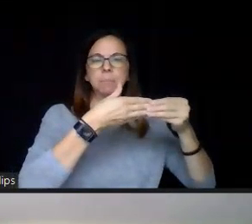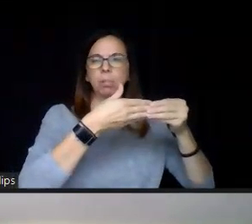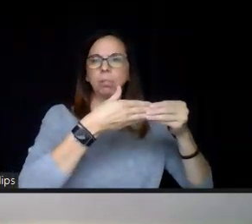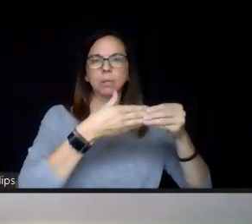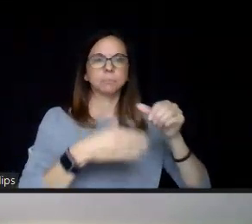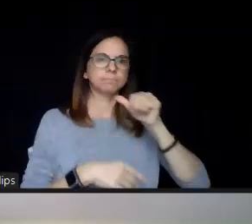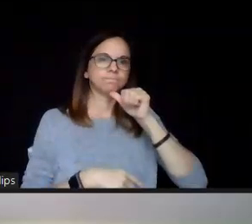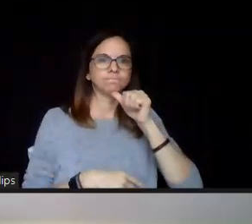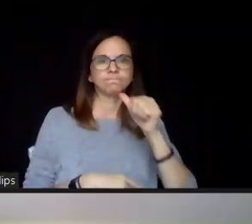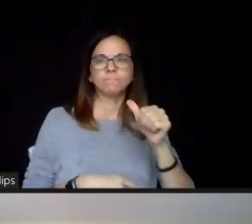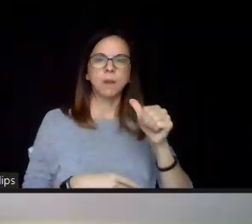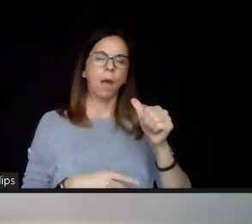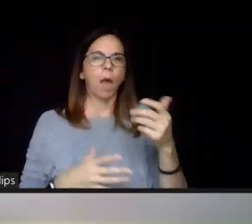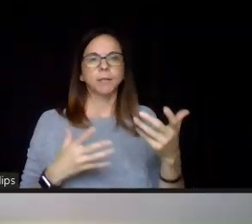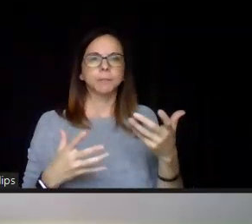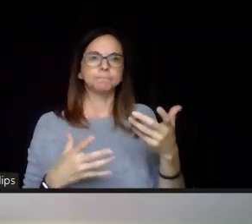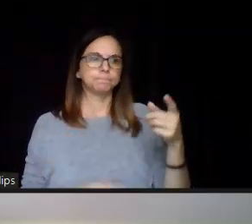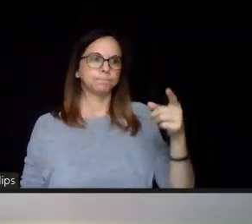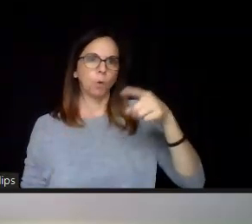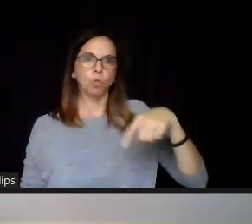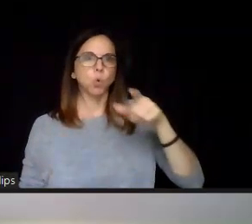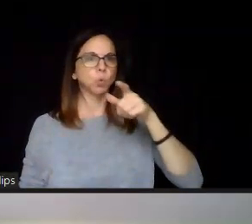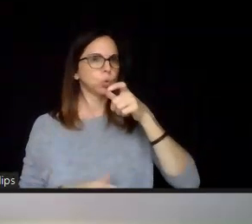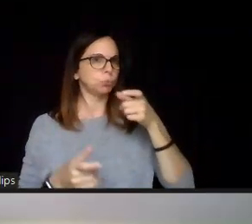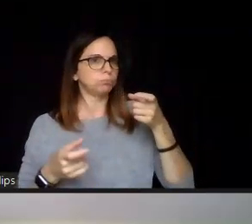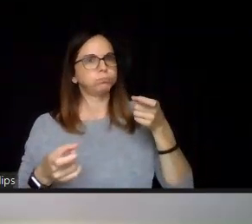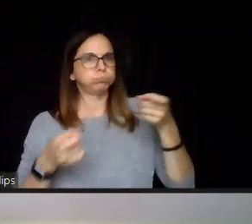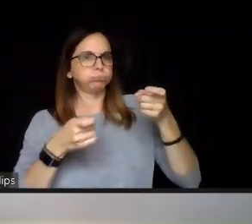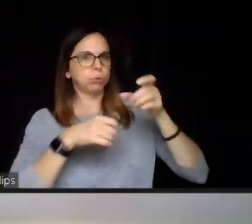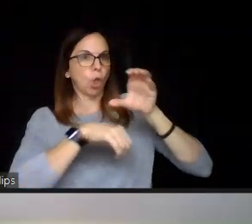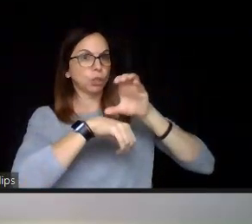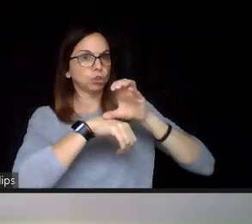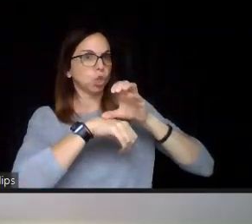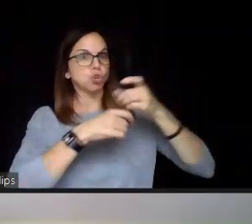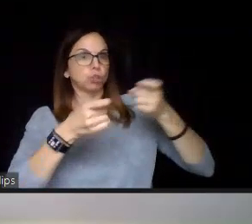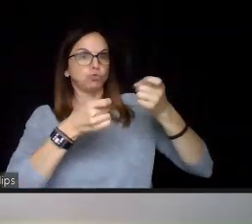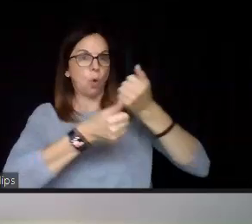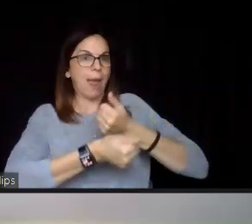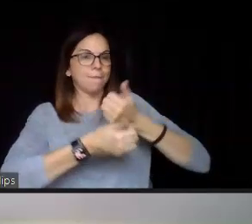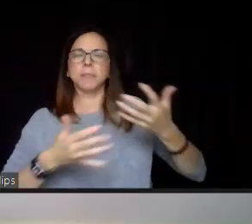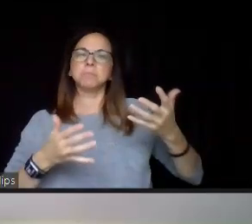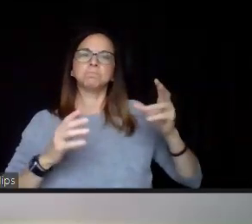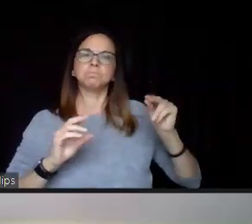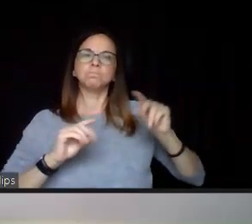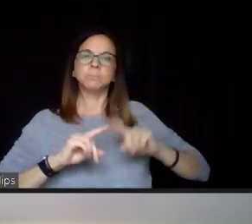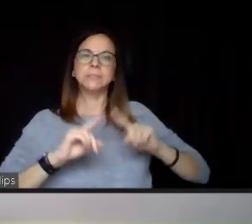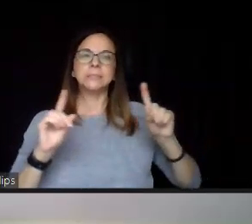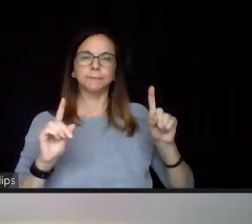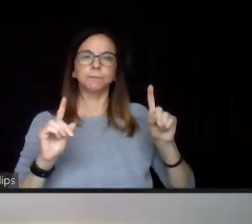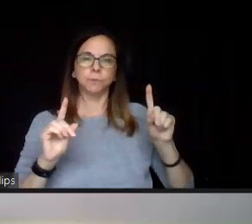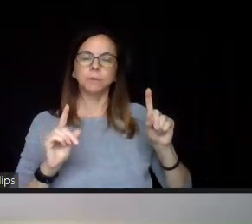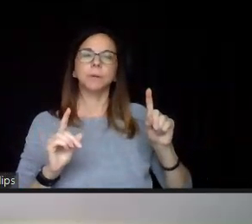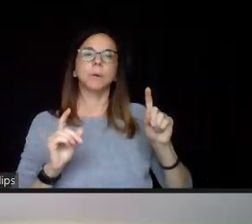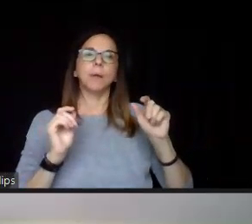not so much a sense of those who are in charge of the church control everything, right? It's different. Along with